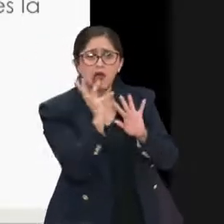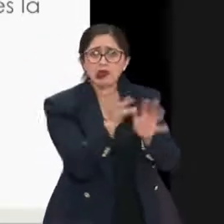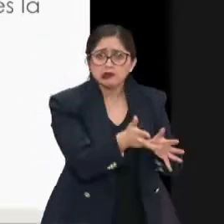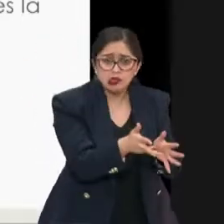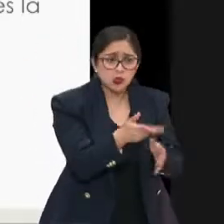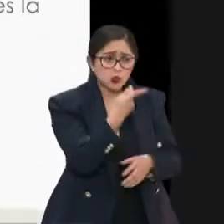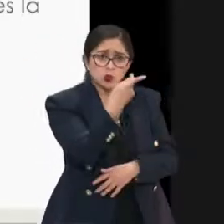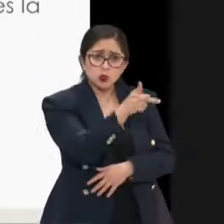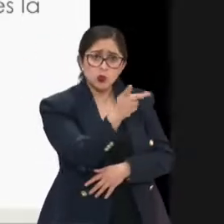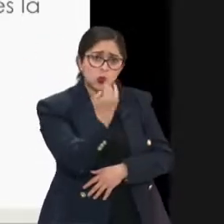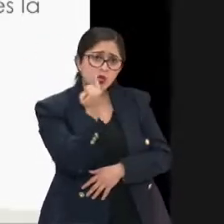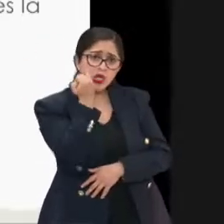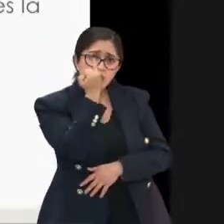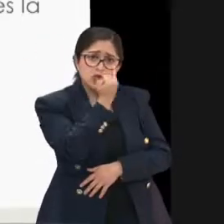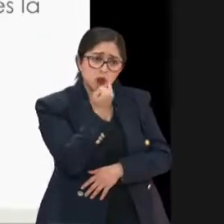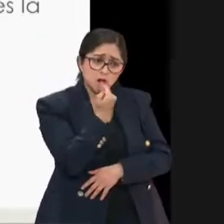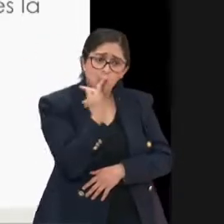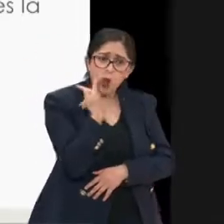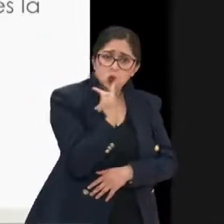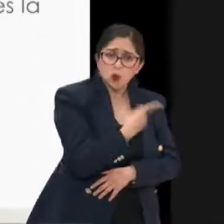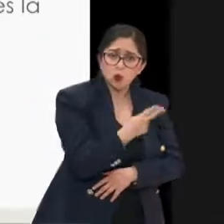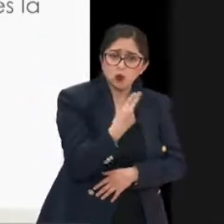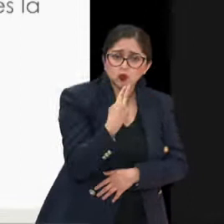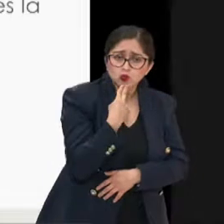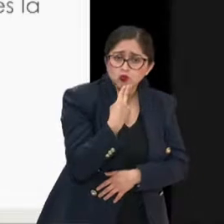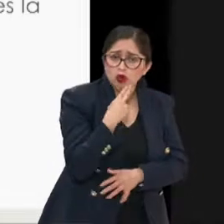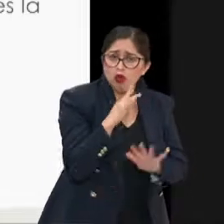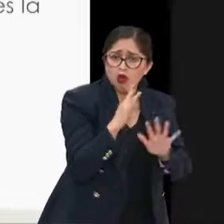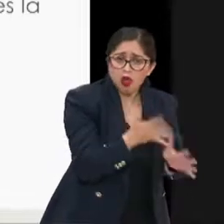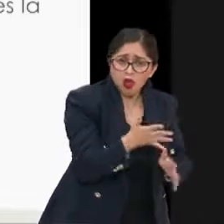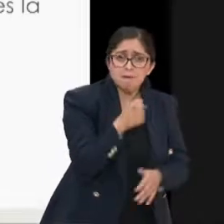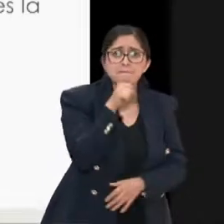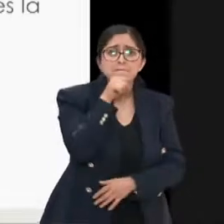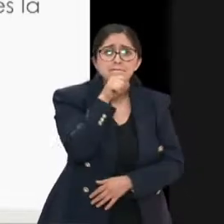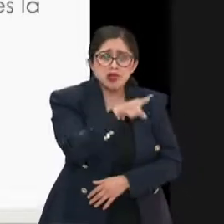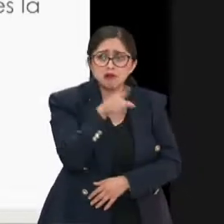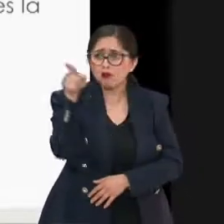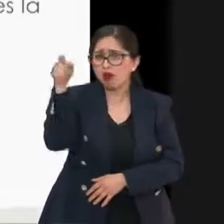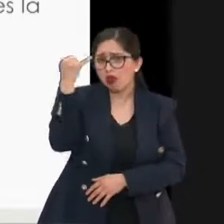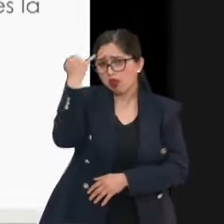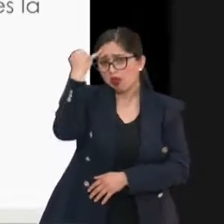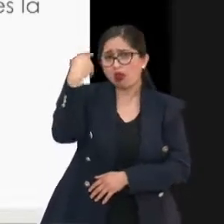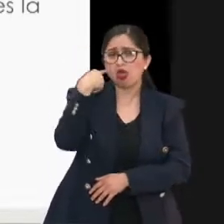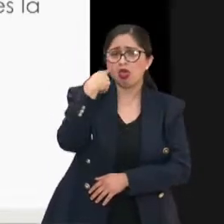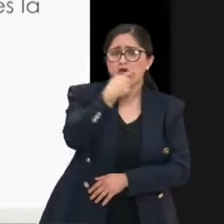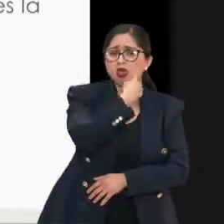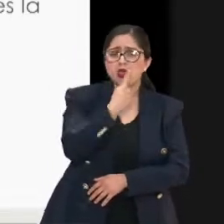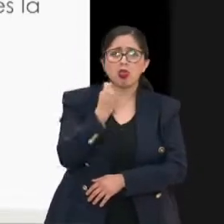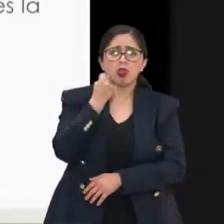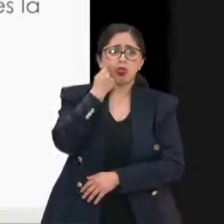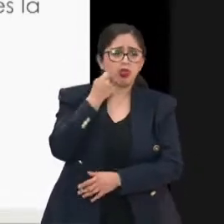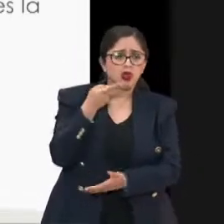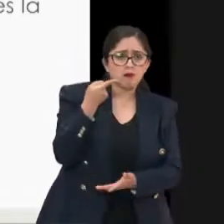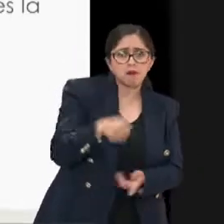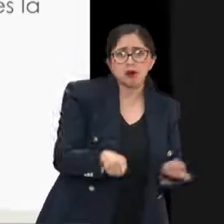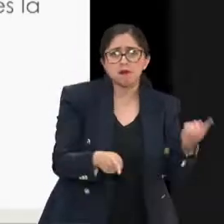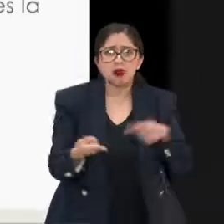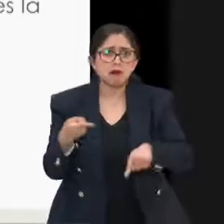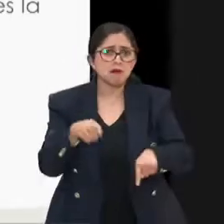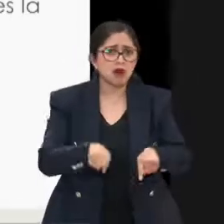affirmation of a common ascendant. And also, this is because of they have